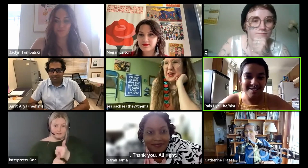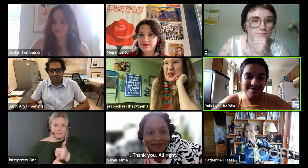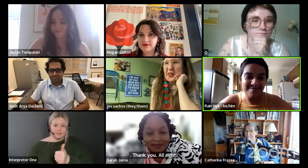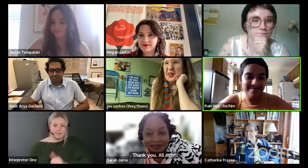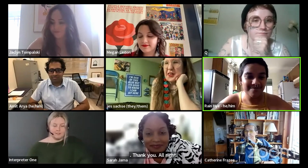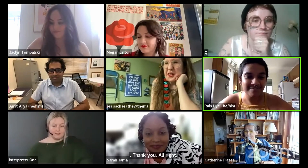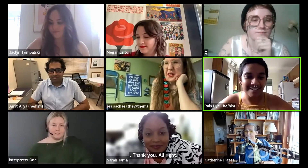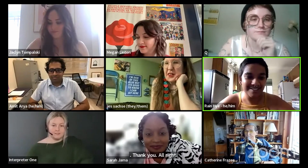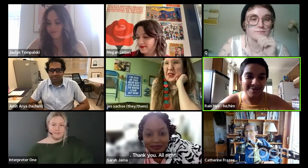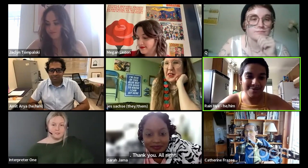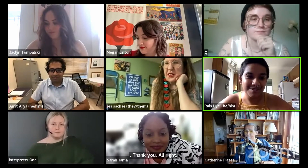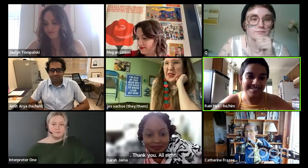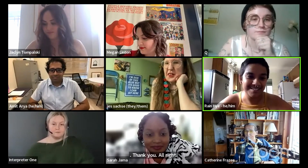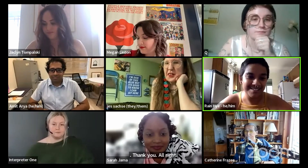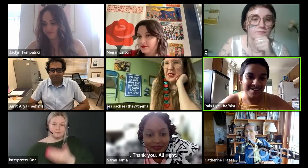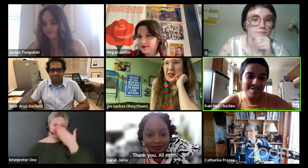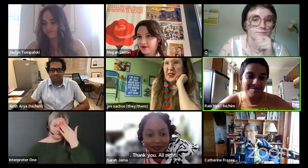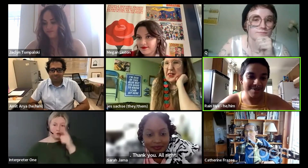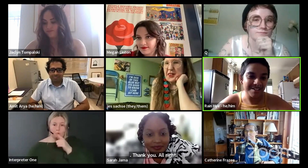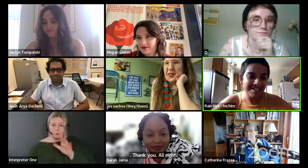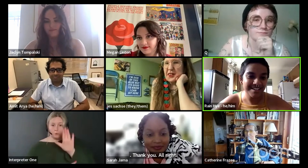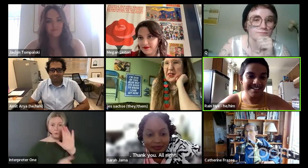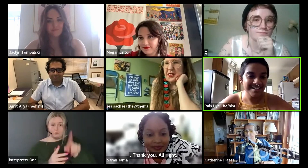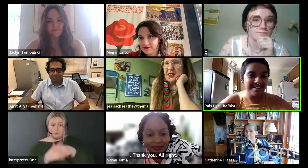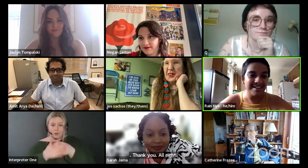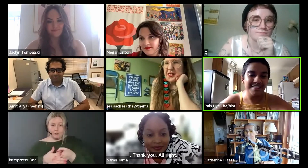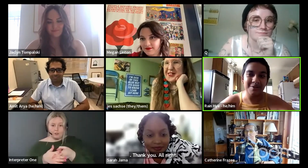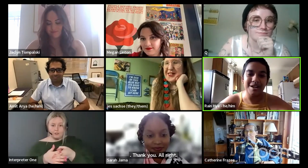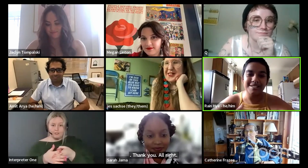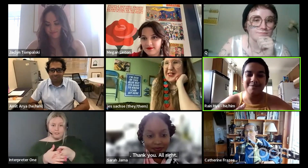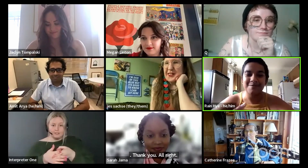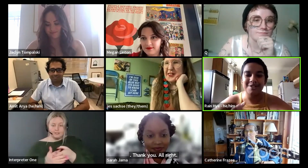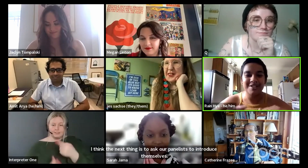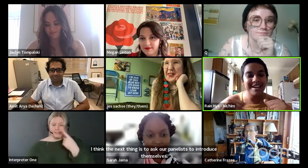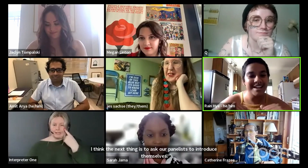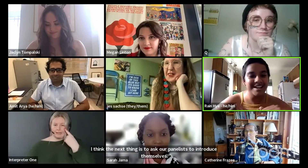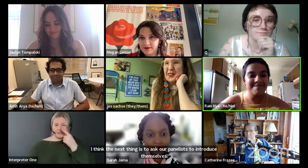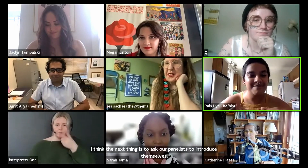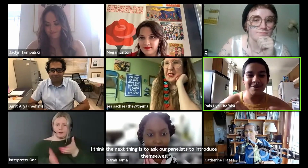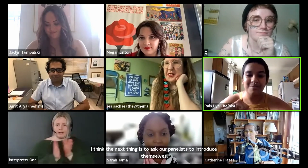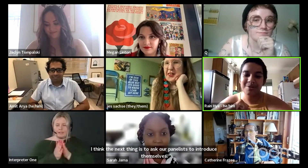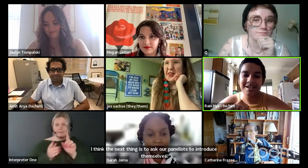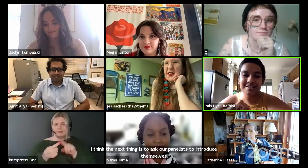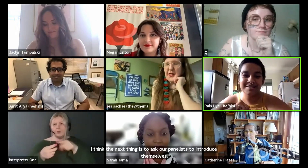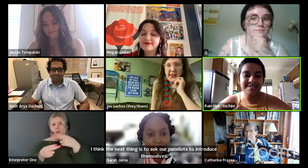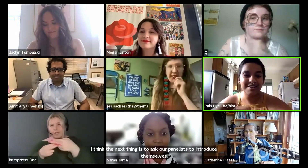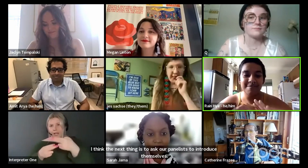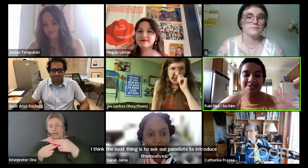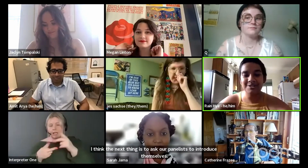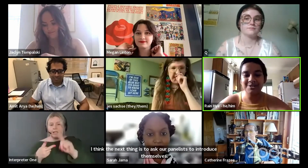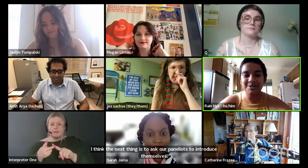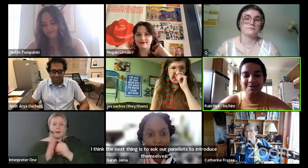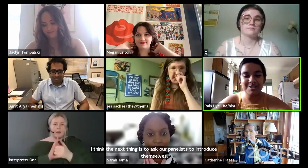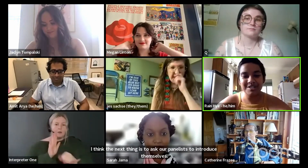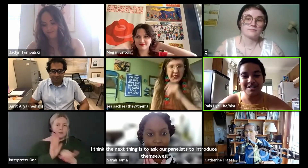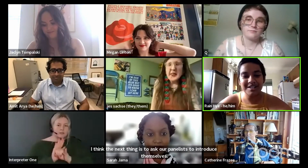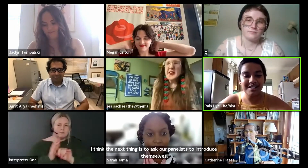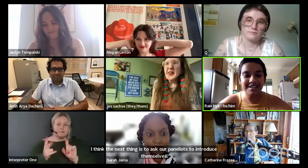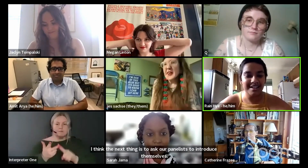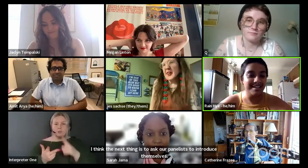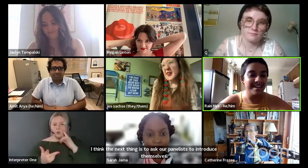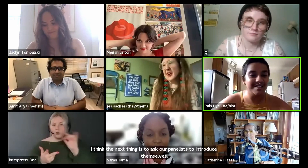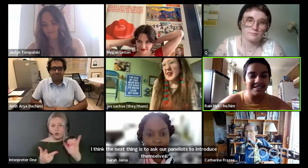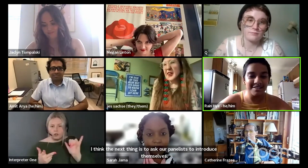I don't know who wants to start, but I think we're asking for your name, your pronouns, a visual